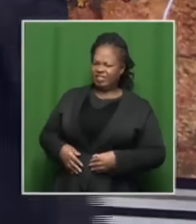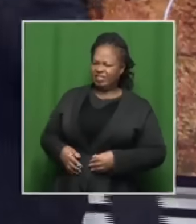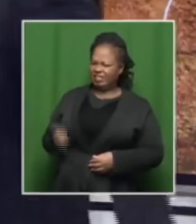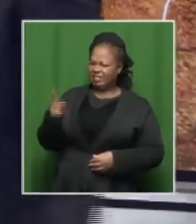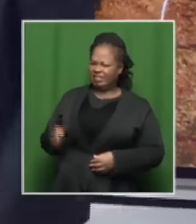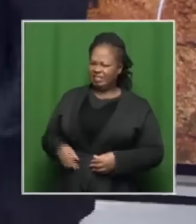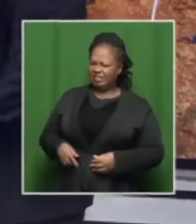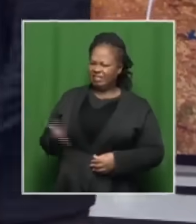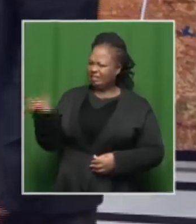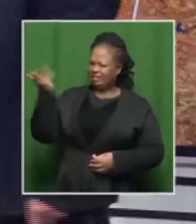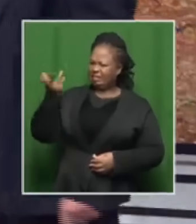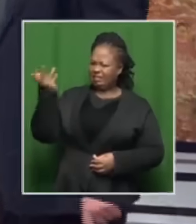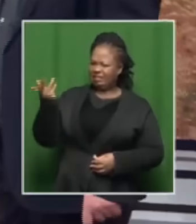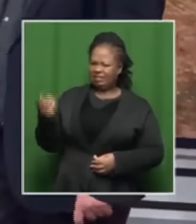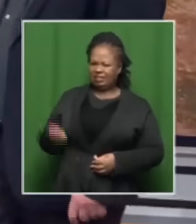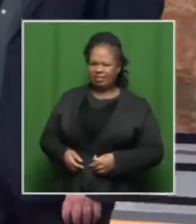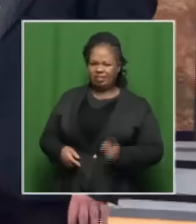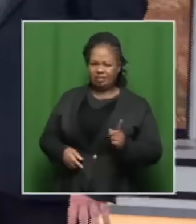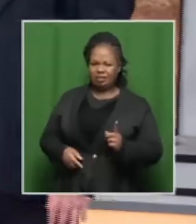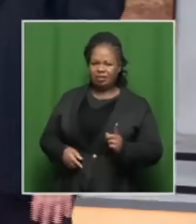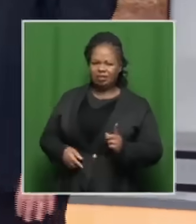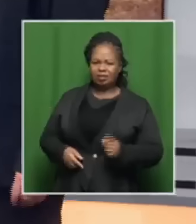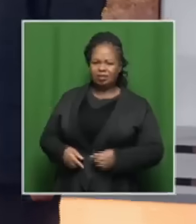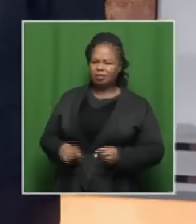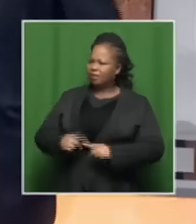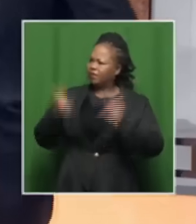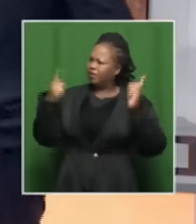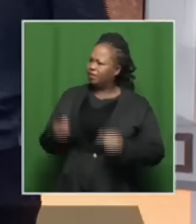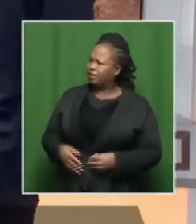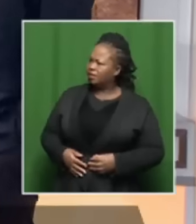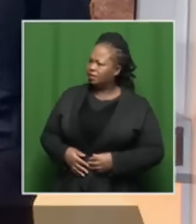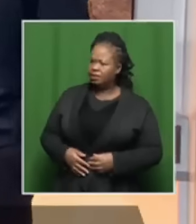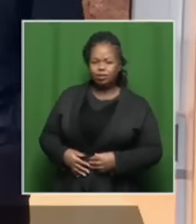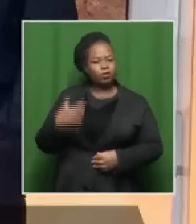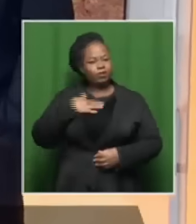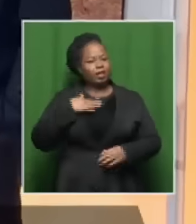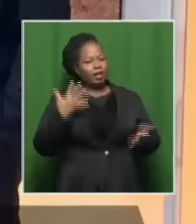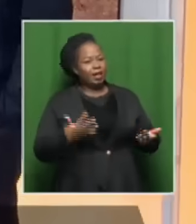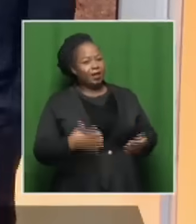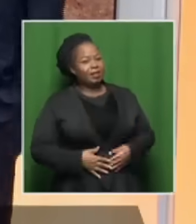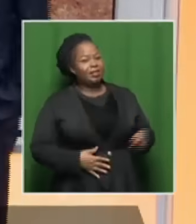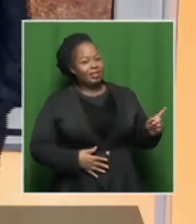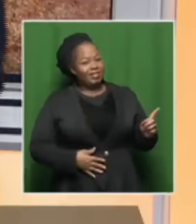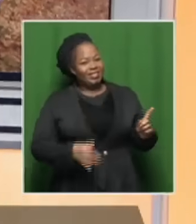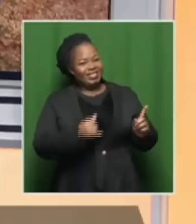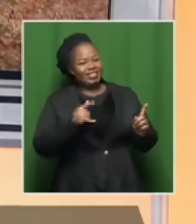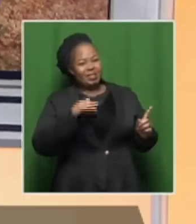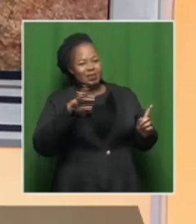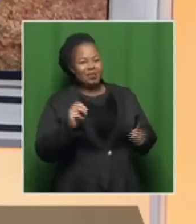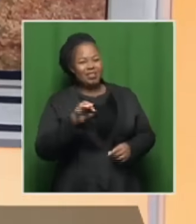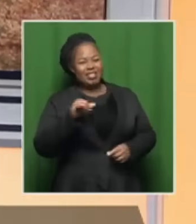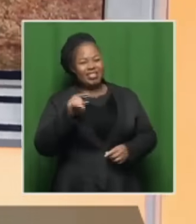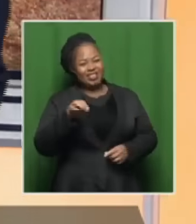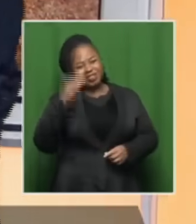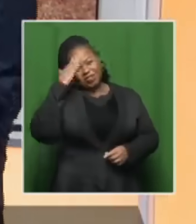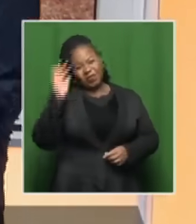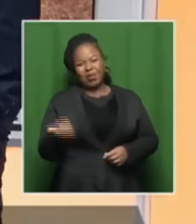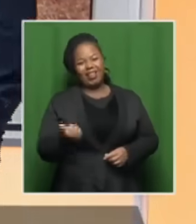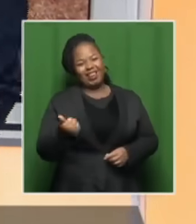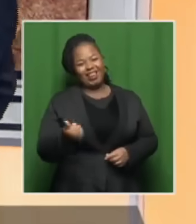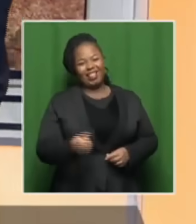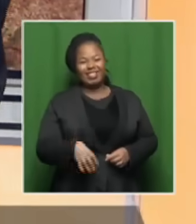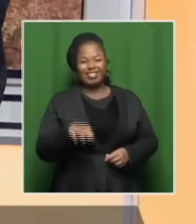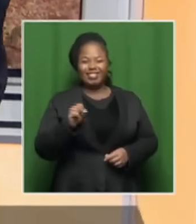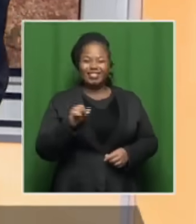we can show the northwest. Is it completely different? How are you feeling? This is Simon Gear, everybody. I mean, I know you know Simon Gear,